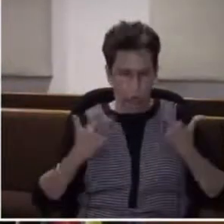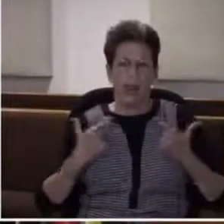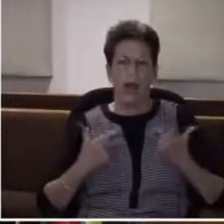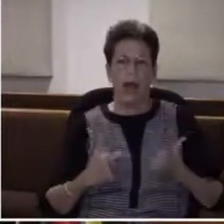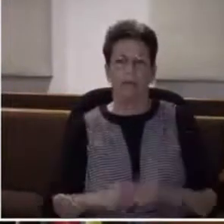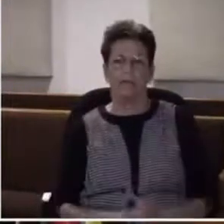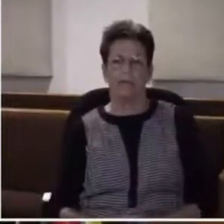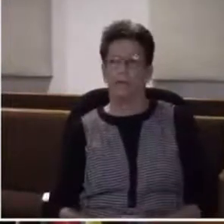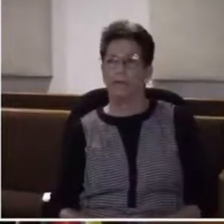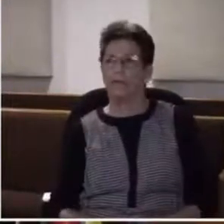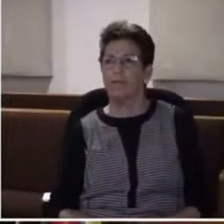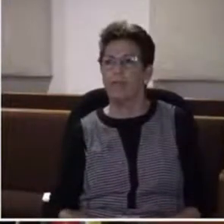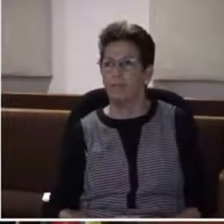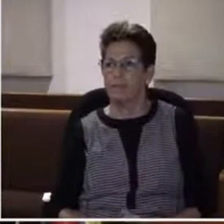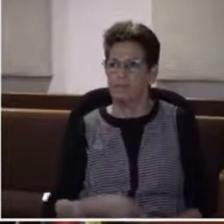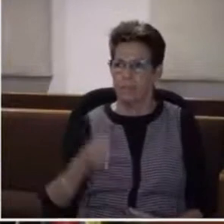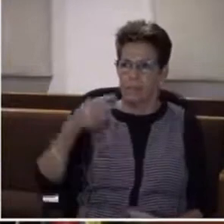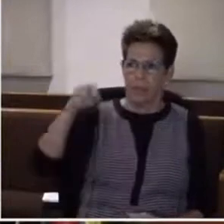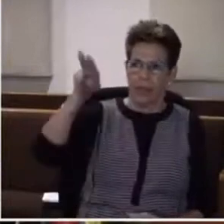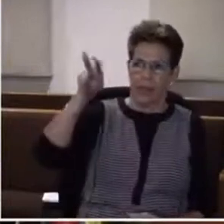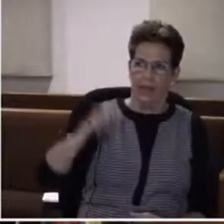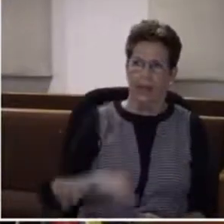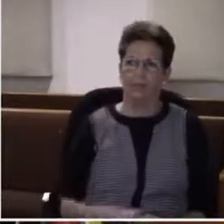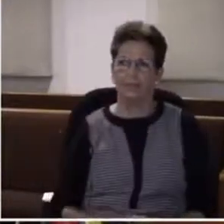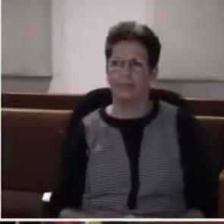And it's the Lord that makes life smell good.